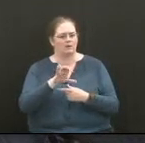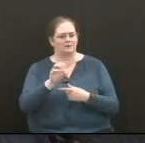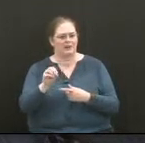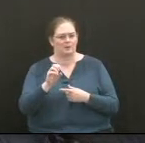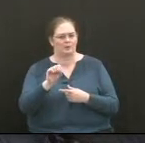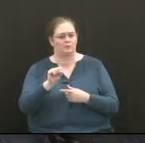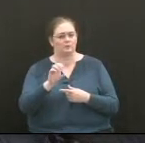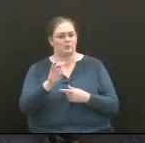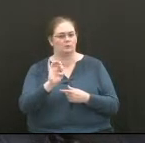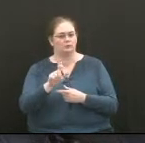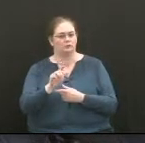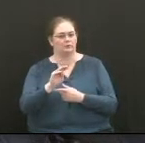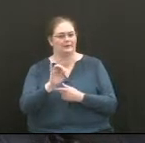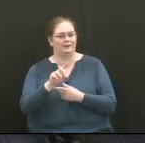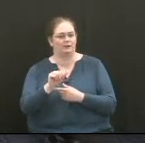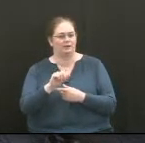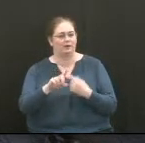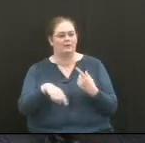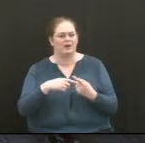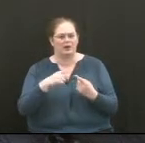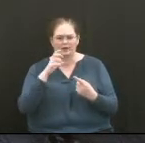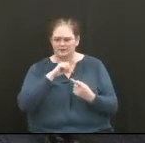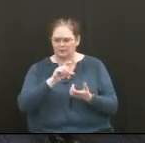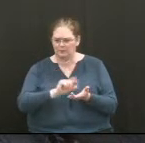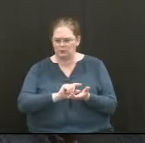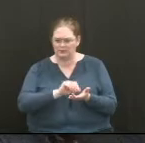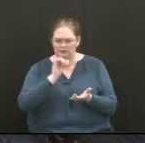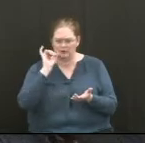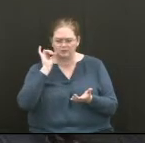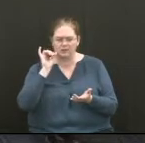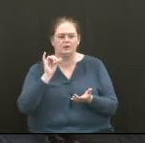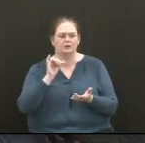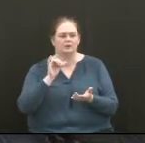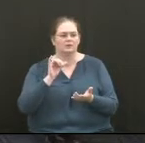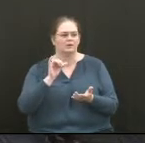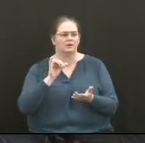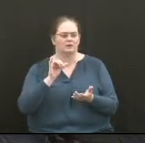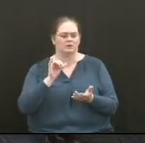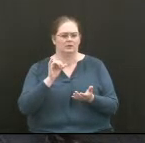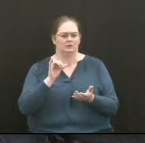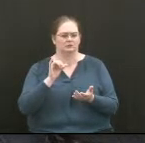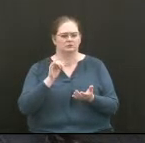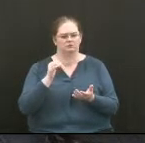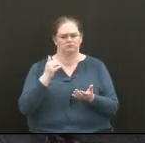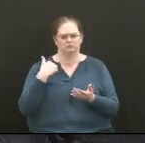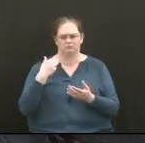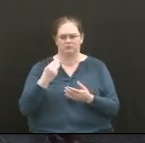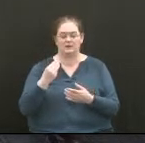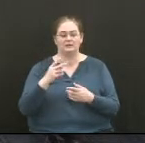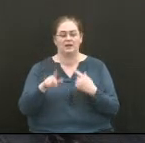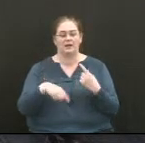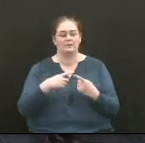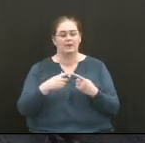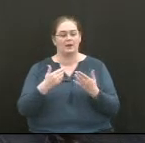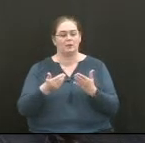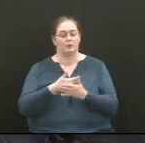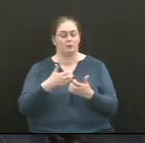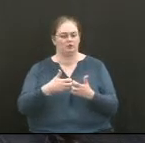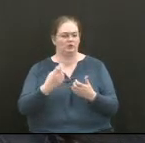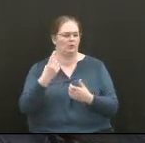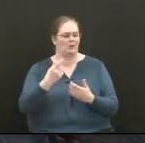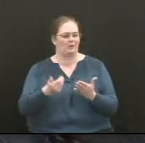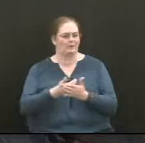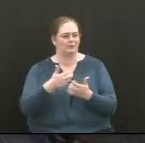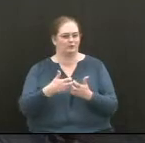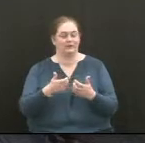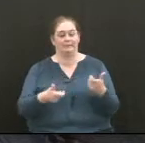media about the, or I guess it was in the newspaper yesterday, a post maybe Monday, about the new machine, or one of the new